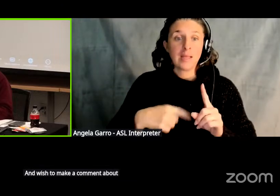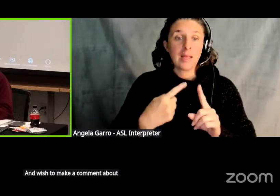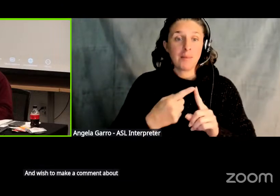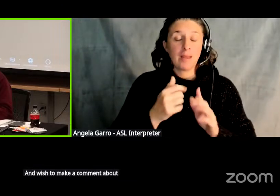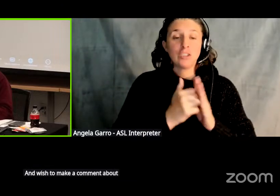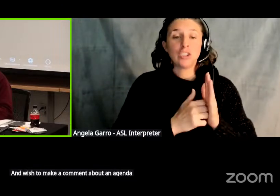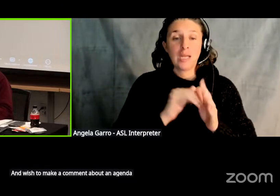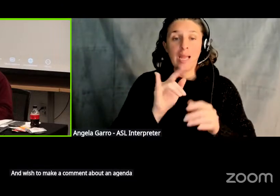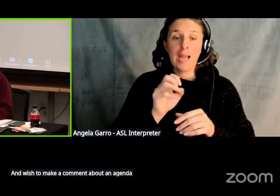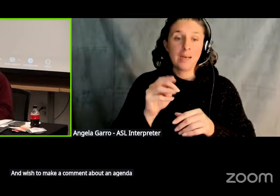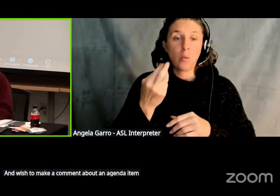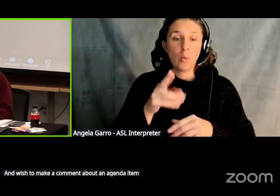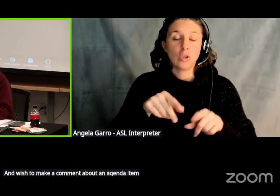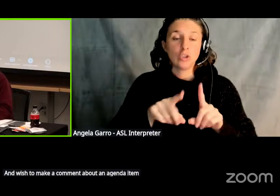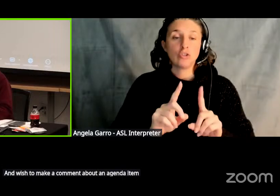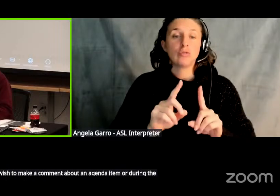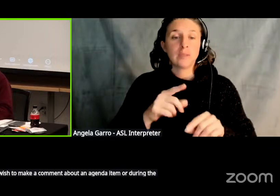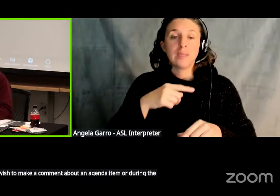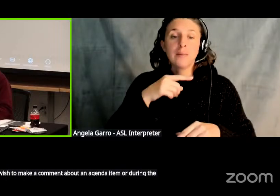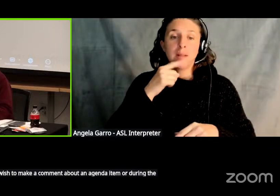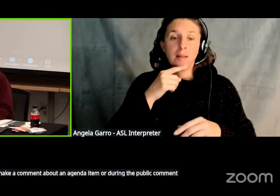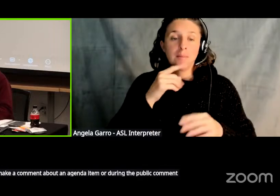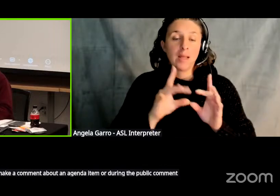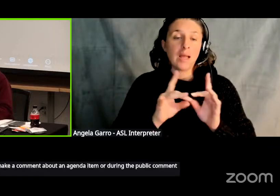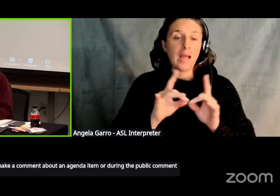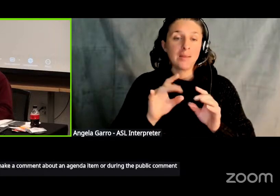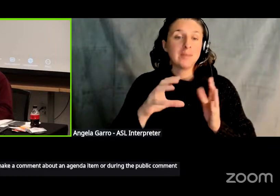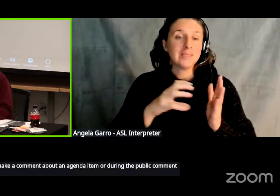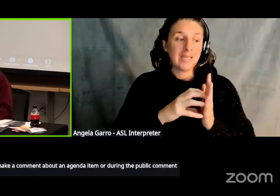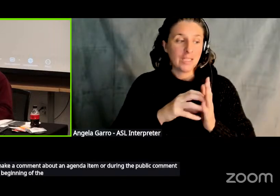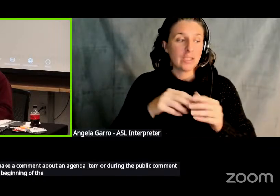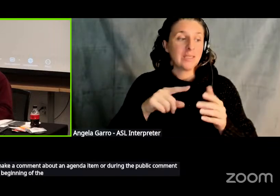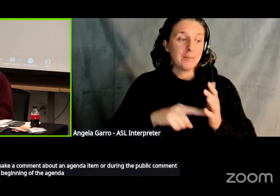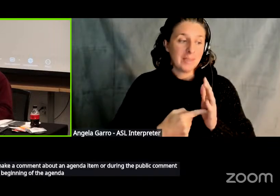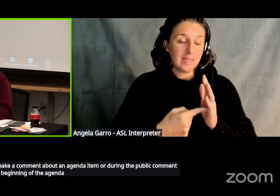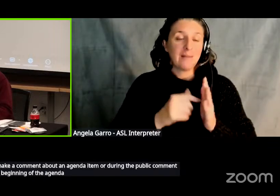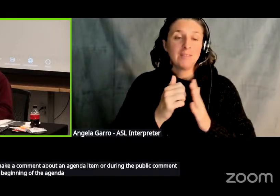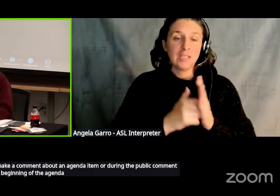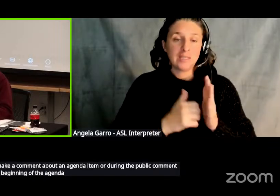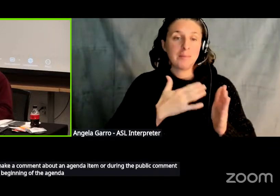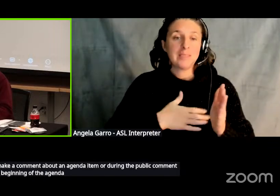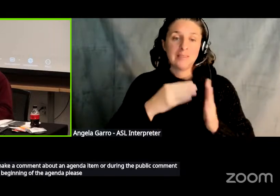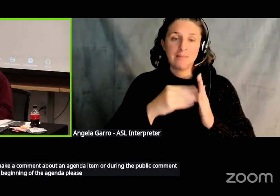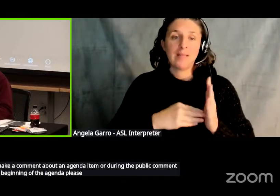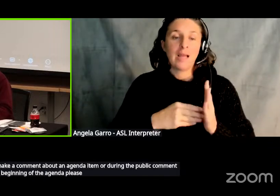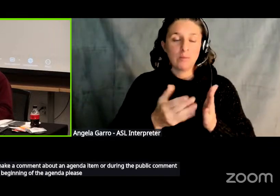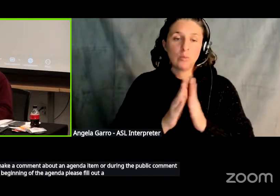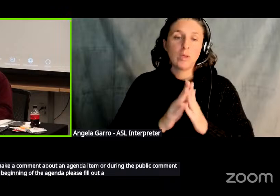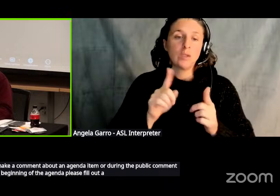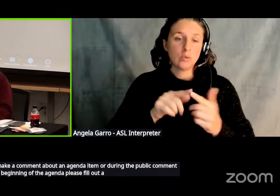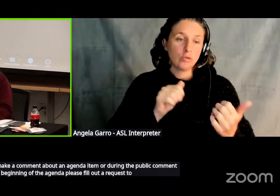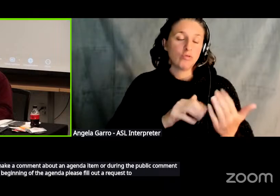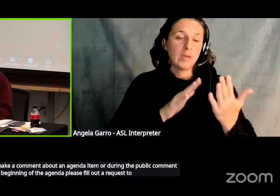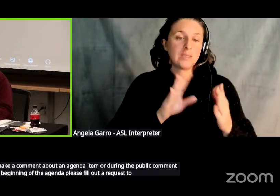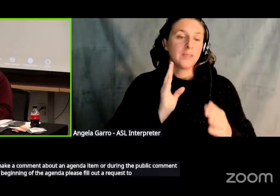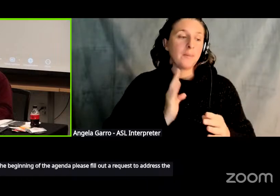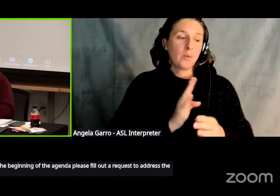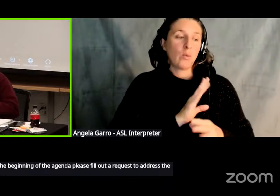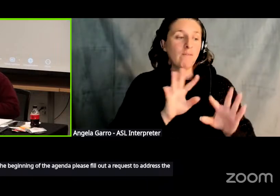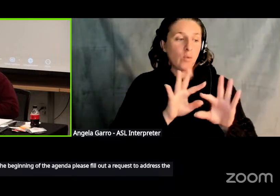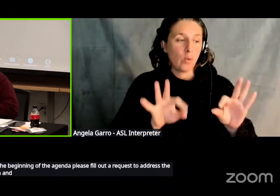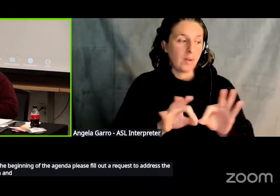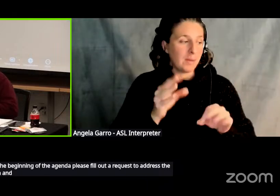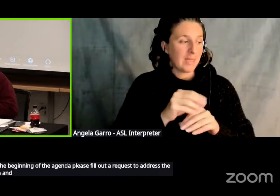or during the public comments section at the beginning of the agenda, please fill out a request to address the board form and submit it to